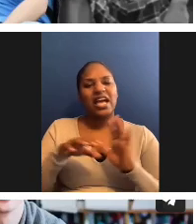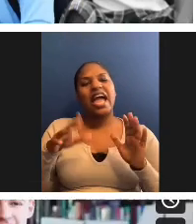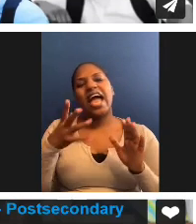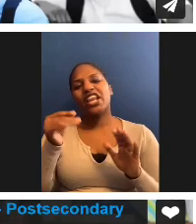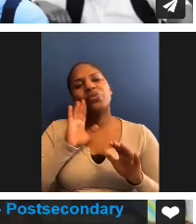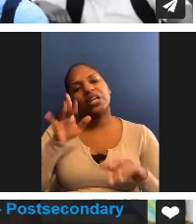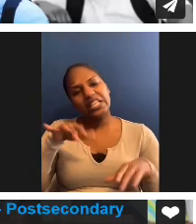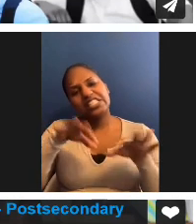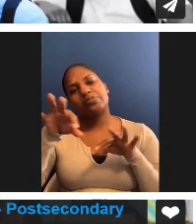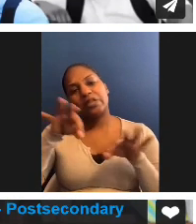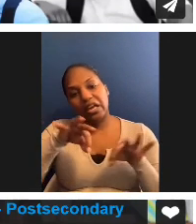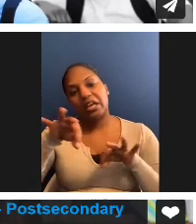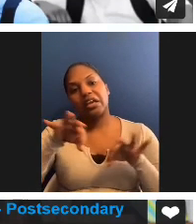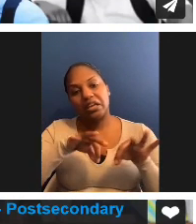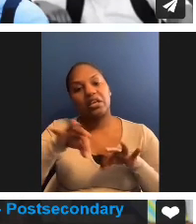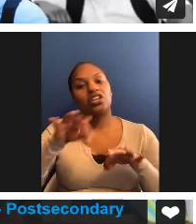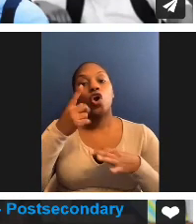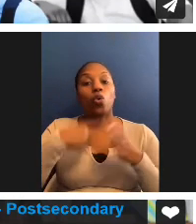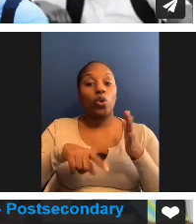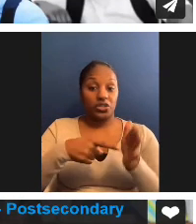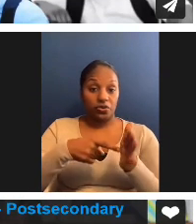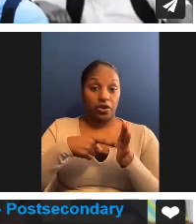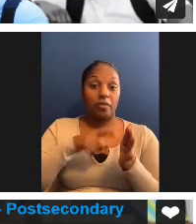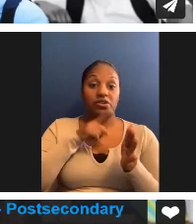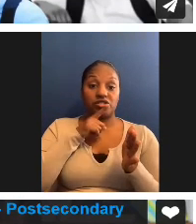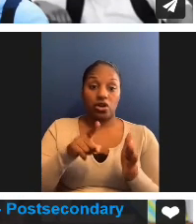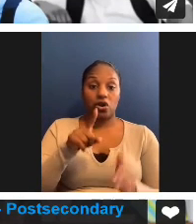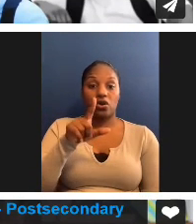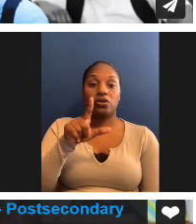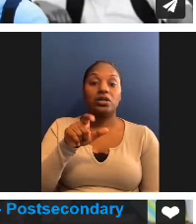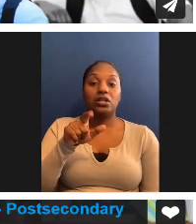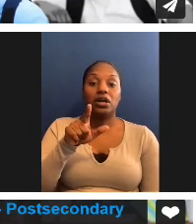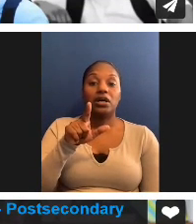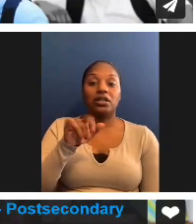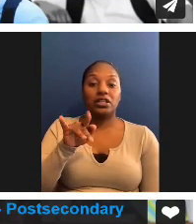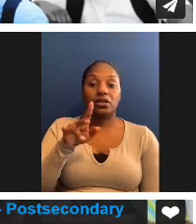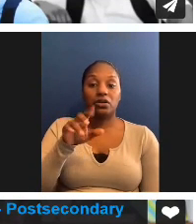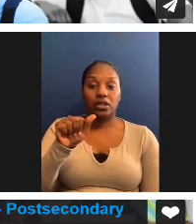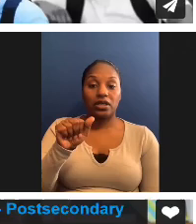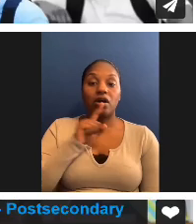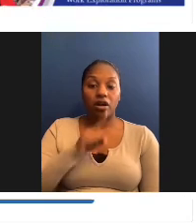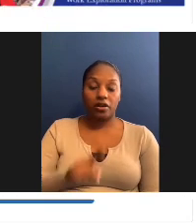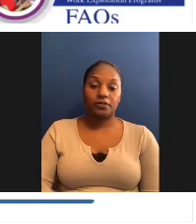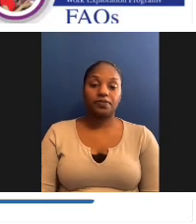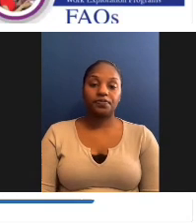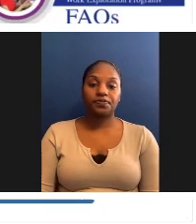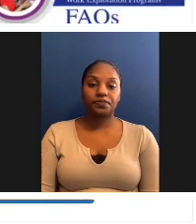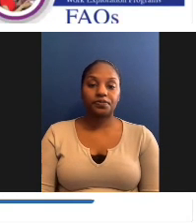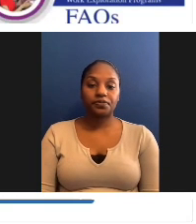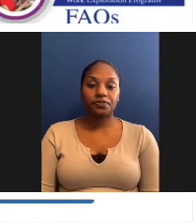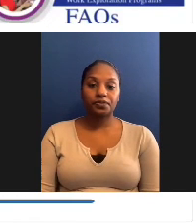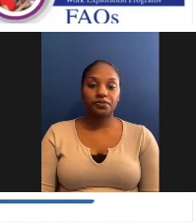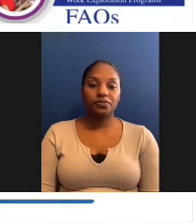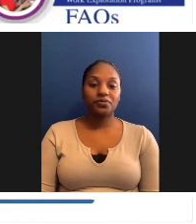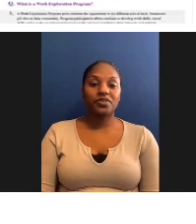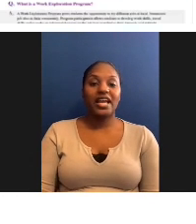explain what the requirements of WIOA are. That has gone over the print materials.